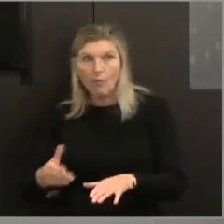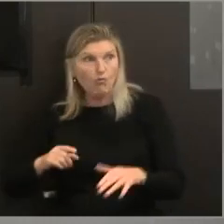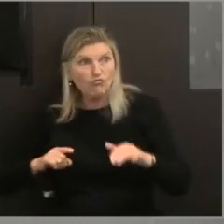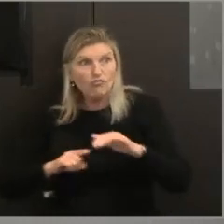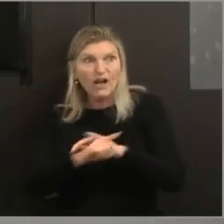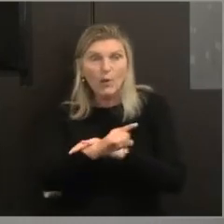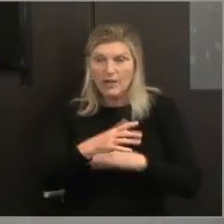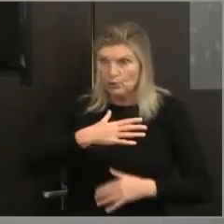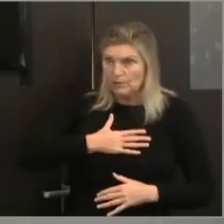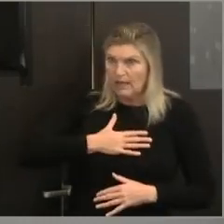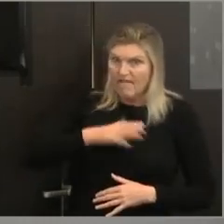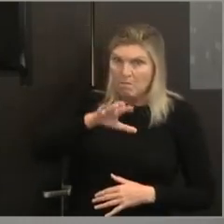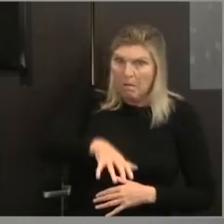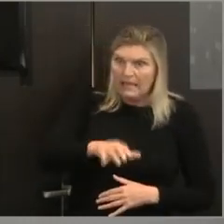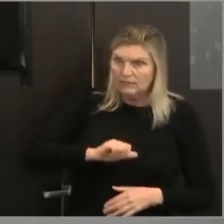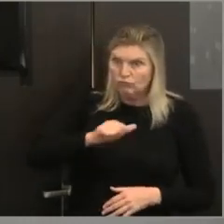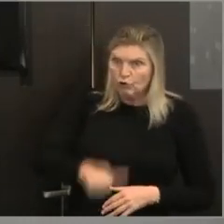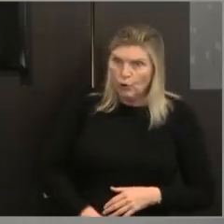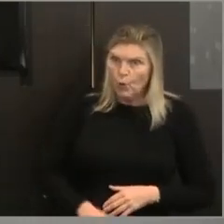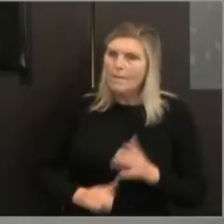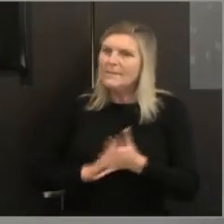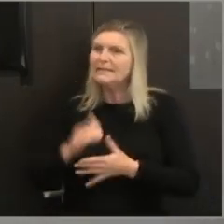the imprisonment rate declined.